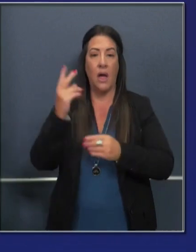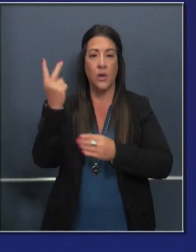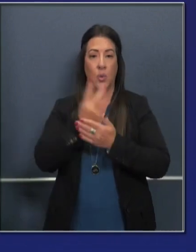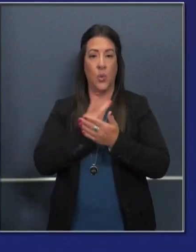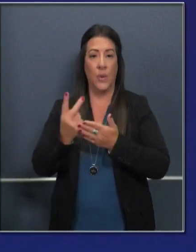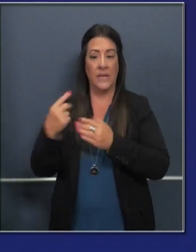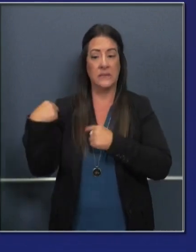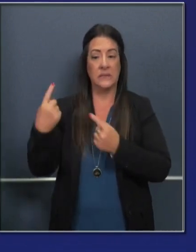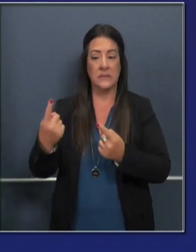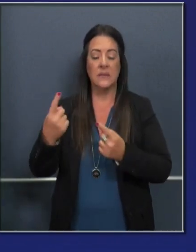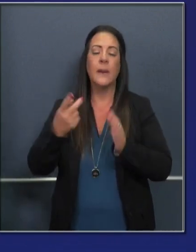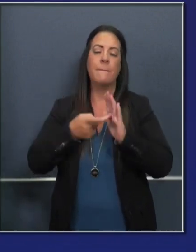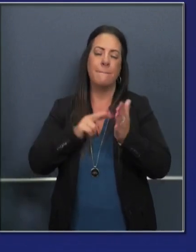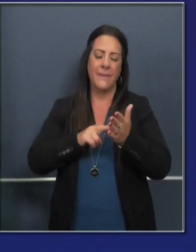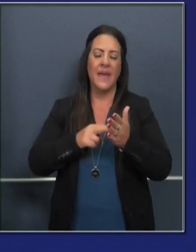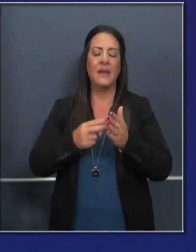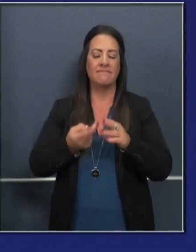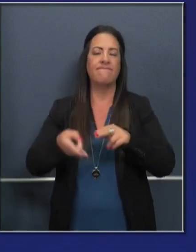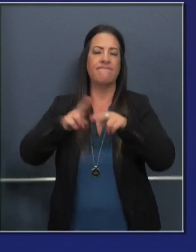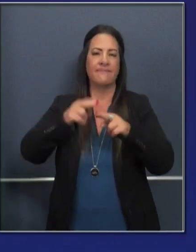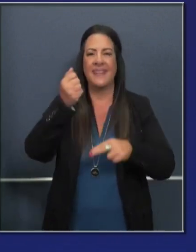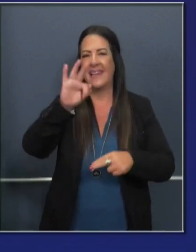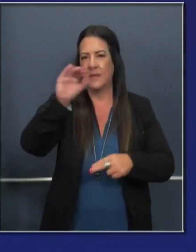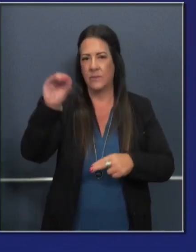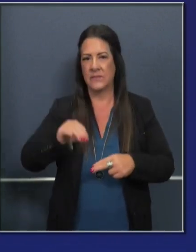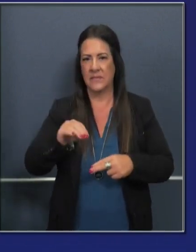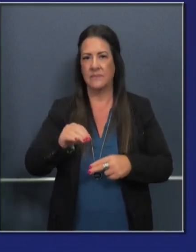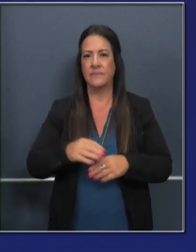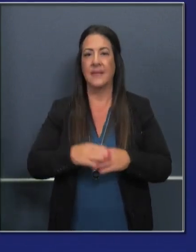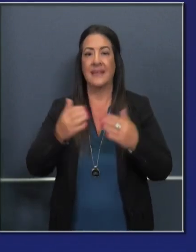a 19% increase,